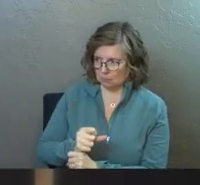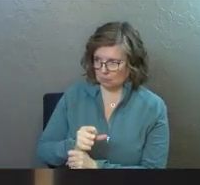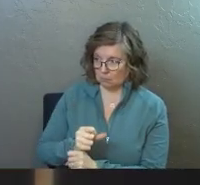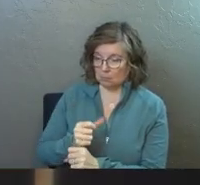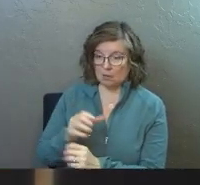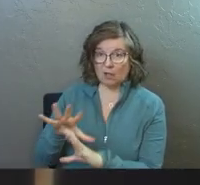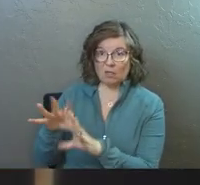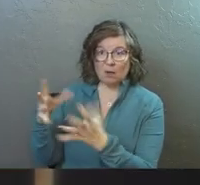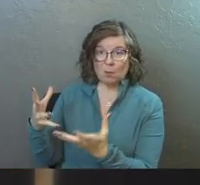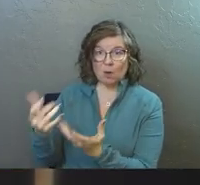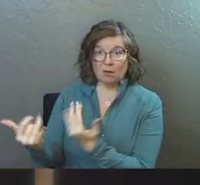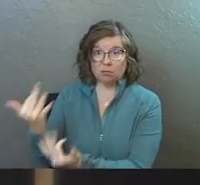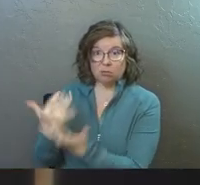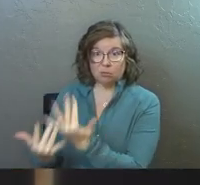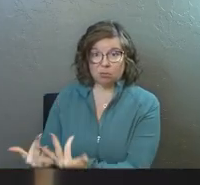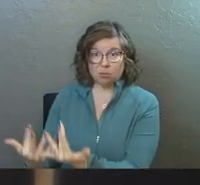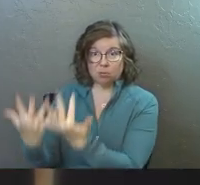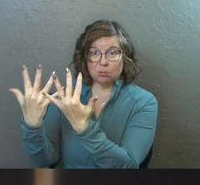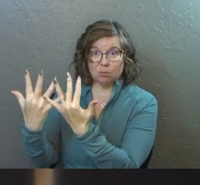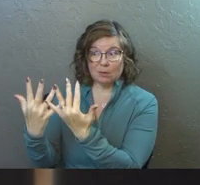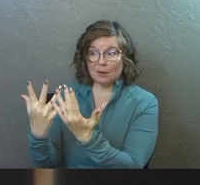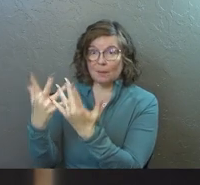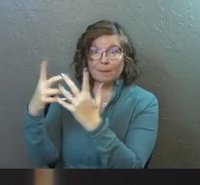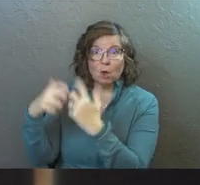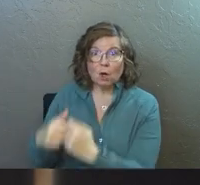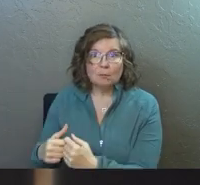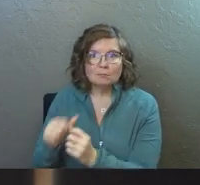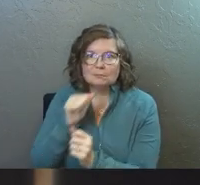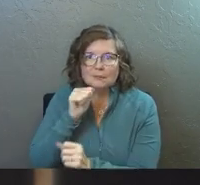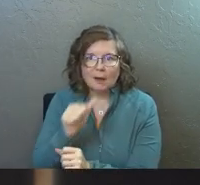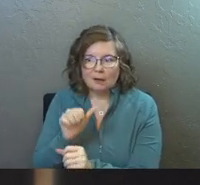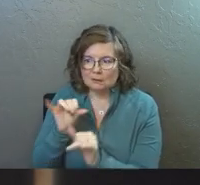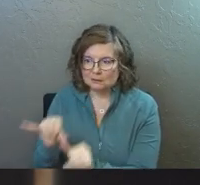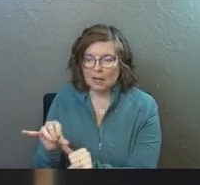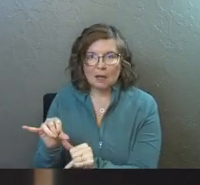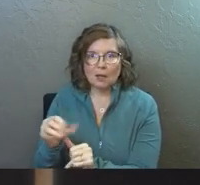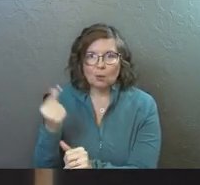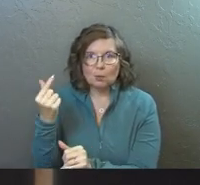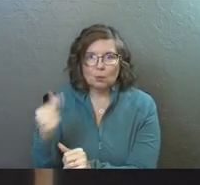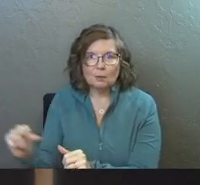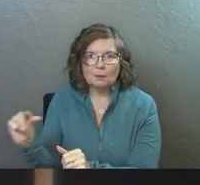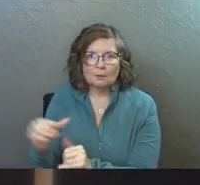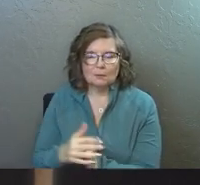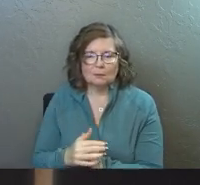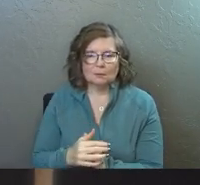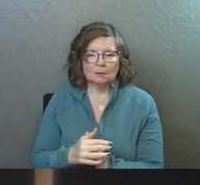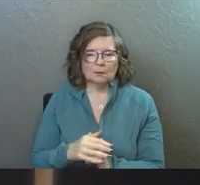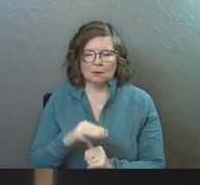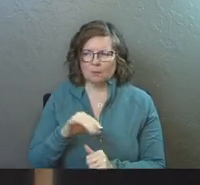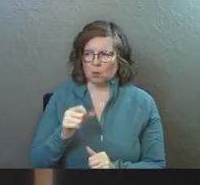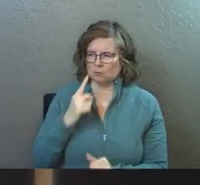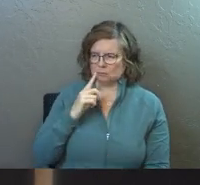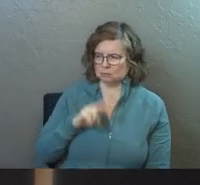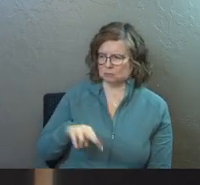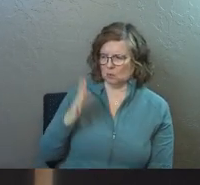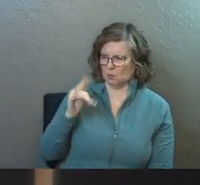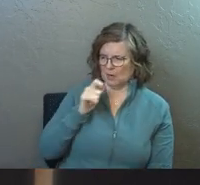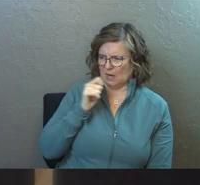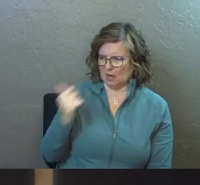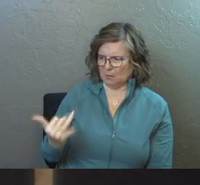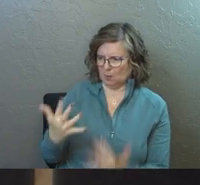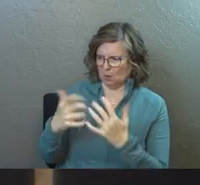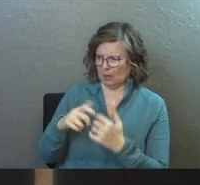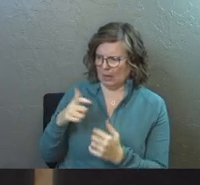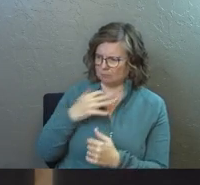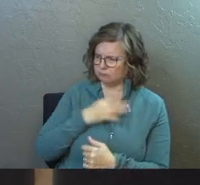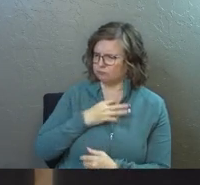in flames, it did not burn up. This is amazing, Moses said to himself. Why isn't that bush burning up? I